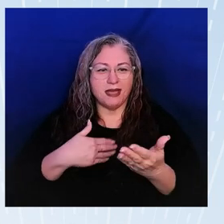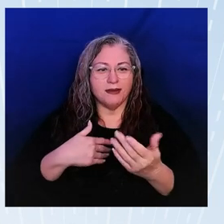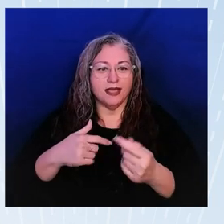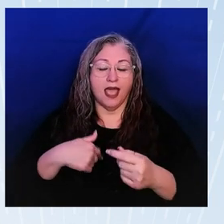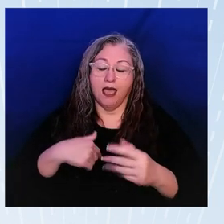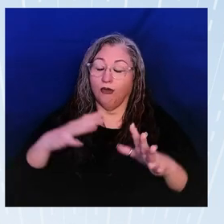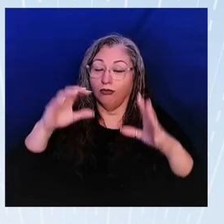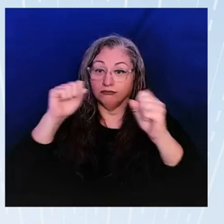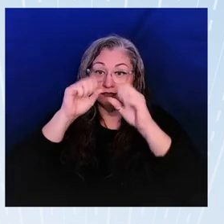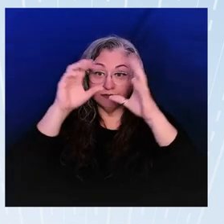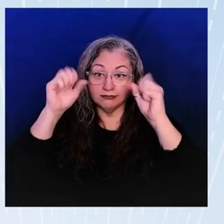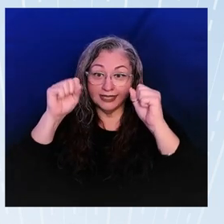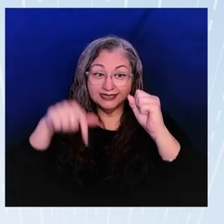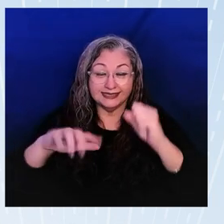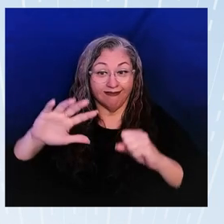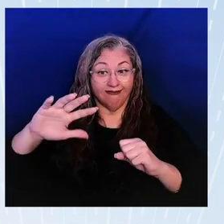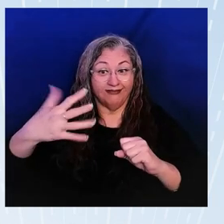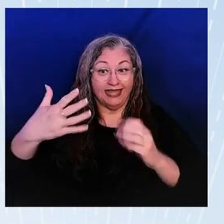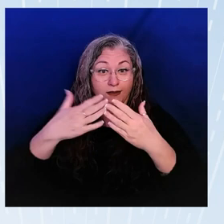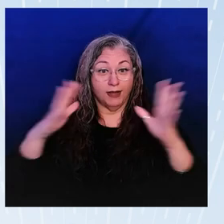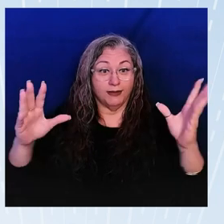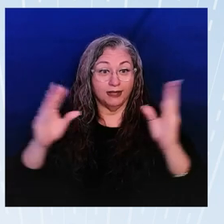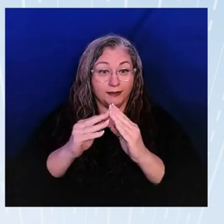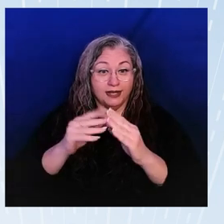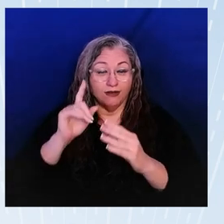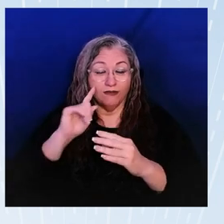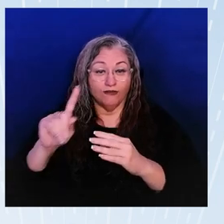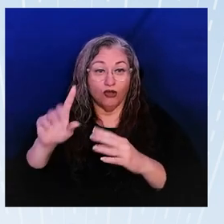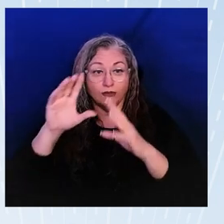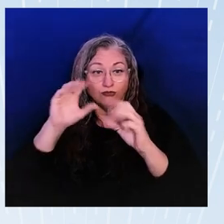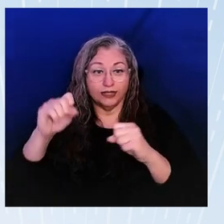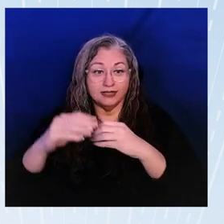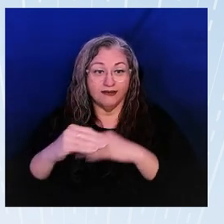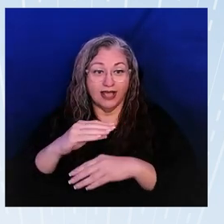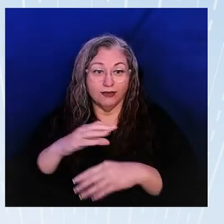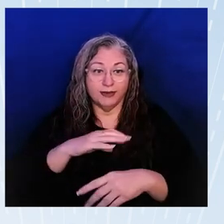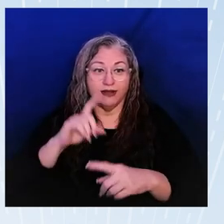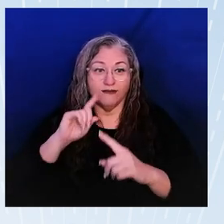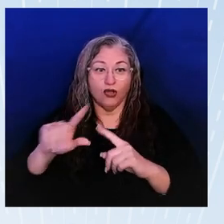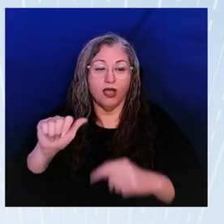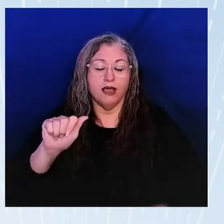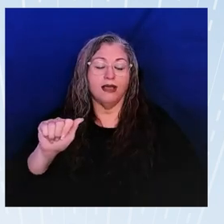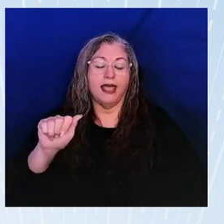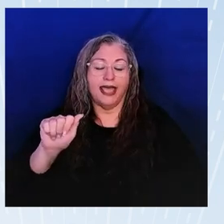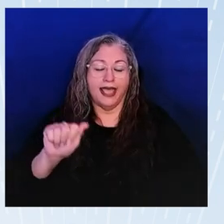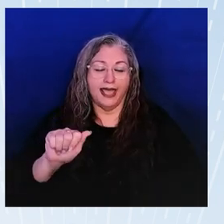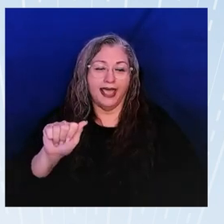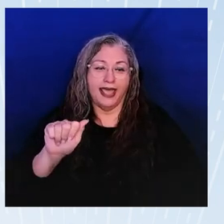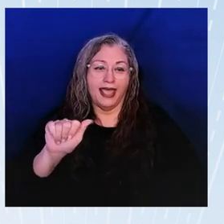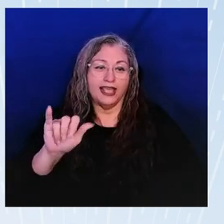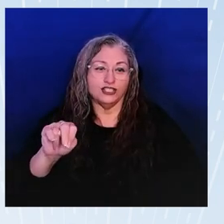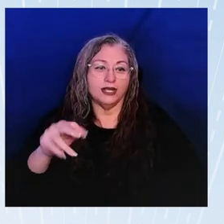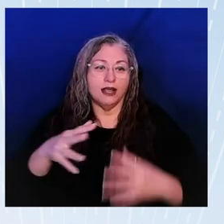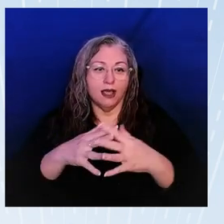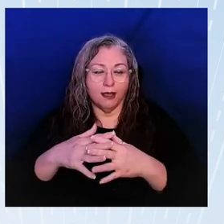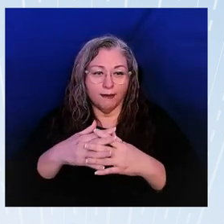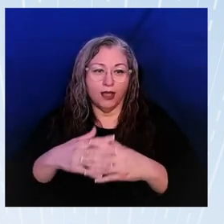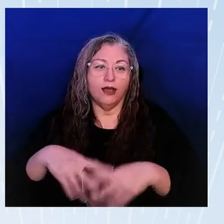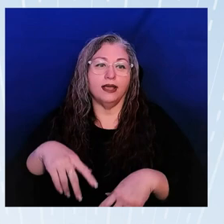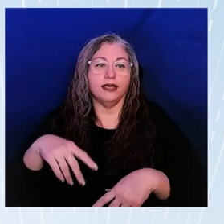that this is the fifth public meeting of the President's Advisory Commission on Asian Americans, Native Hawaiians, and Pacific Islanders,